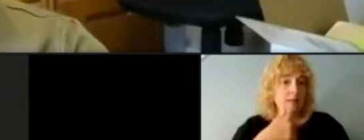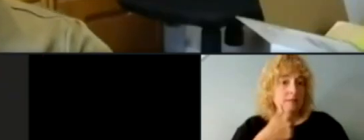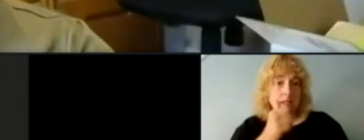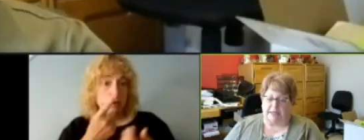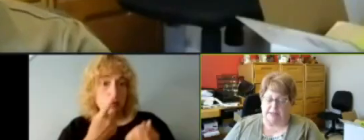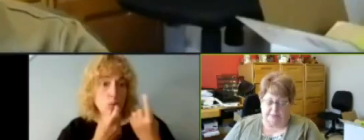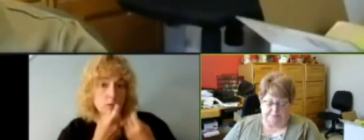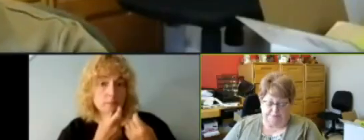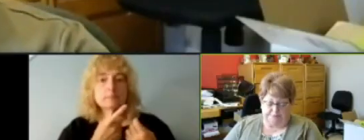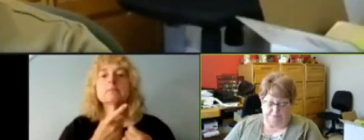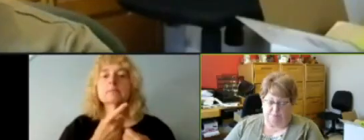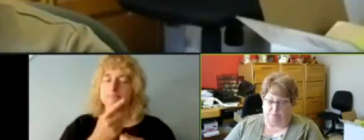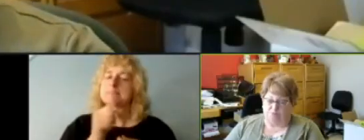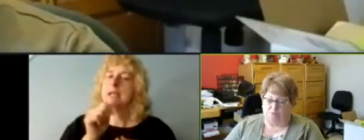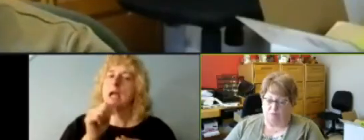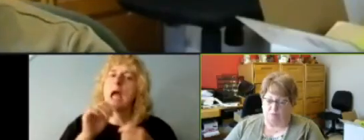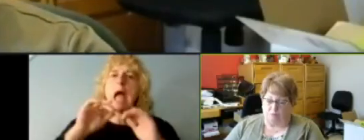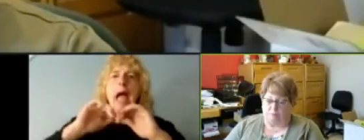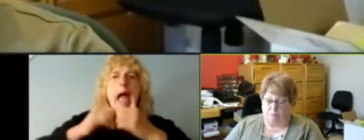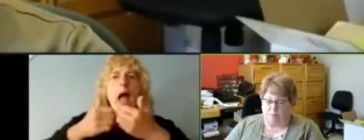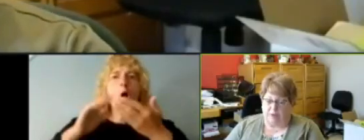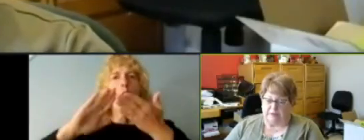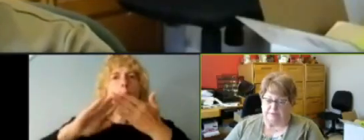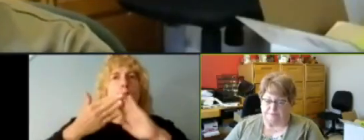this process?